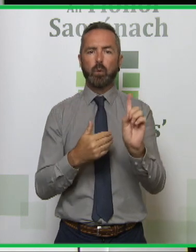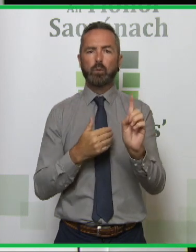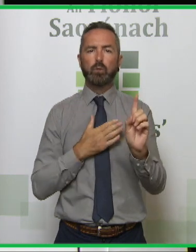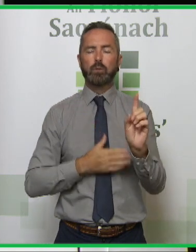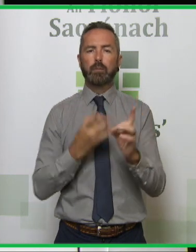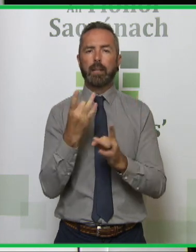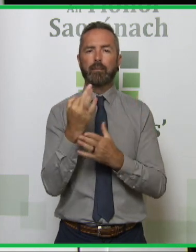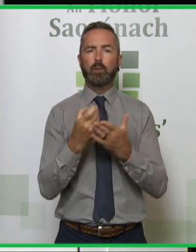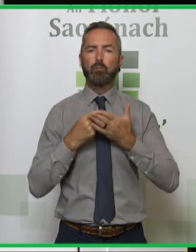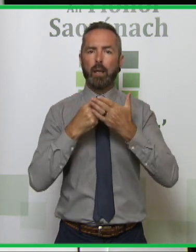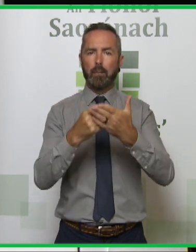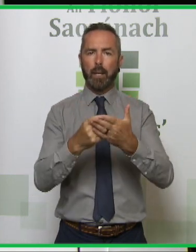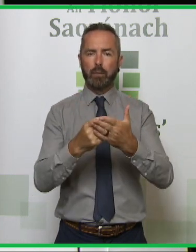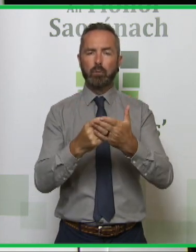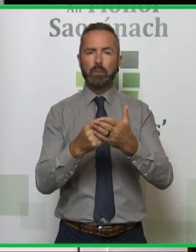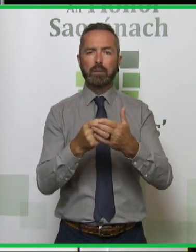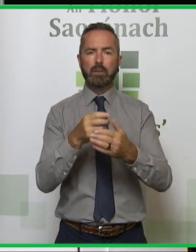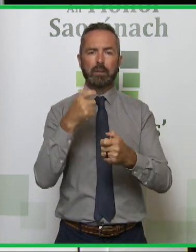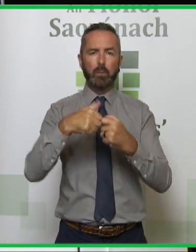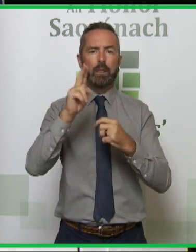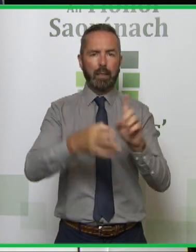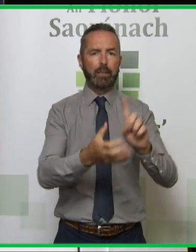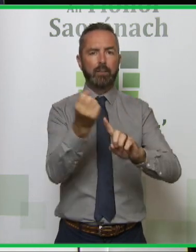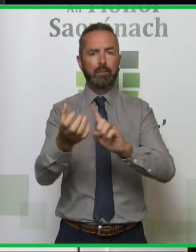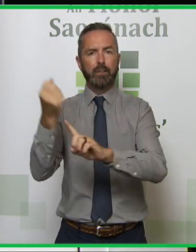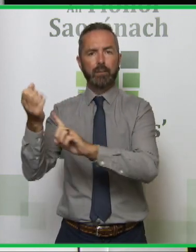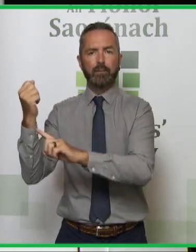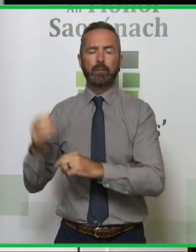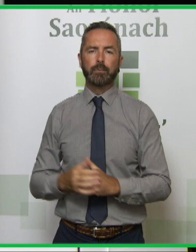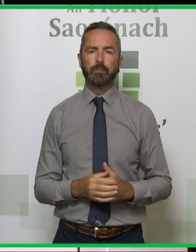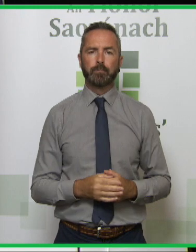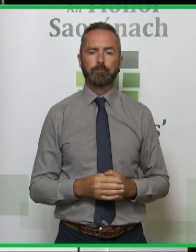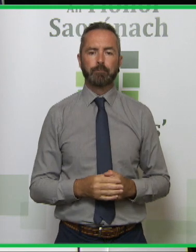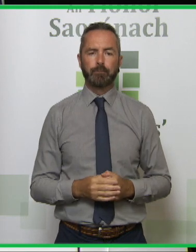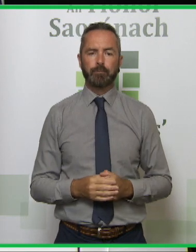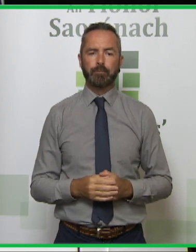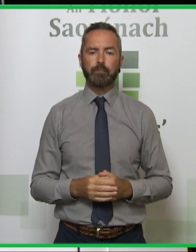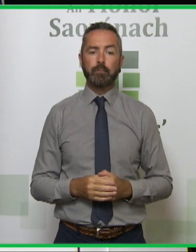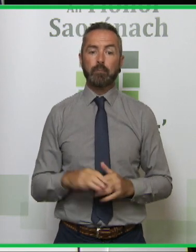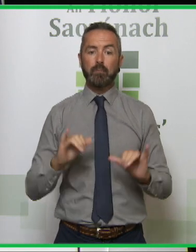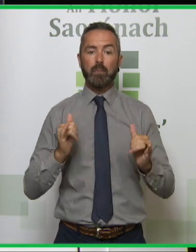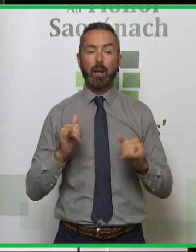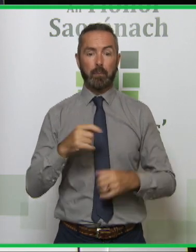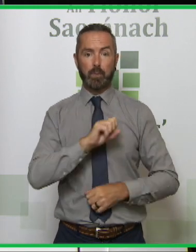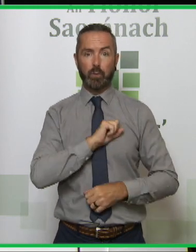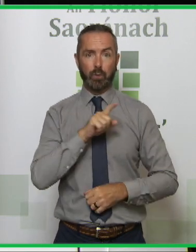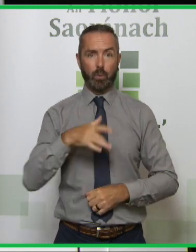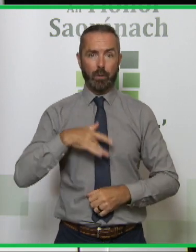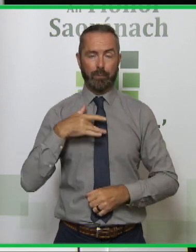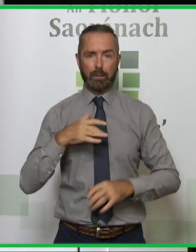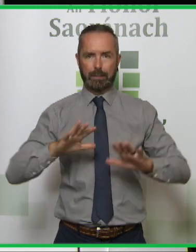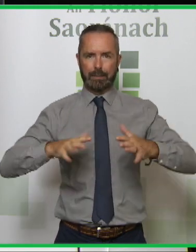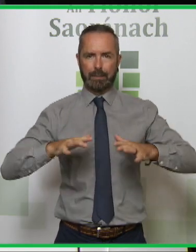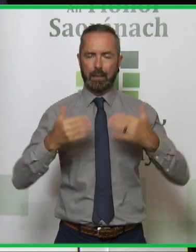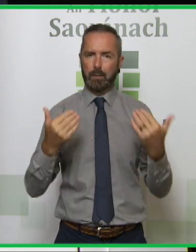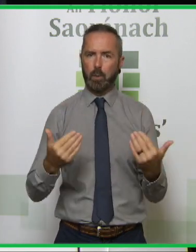recommend a line of flight where we believe policymakers, government should go. But it's not unusual to feel uncomfortable at this stage of the process,